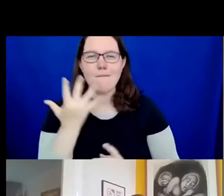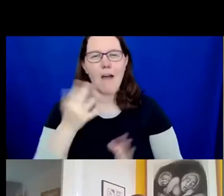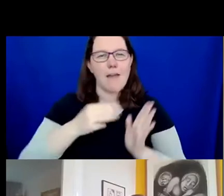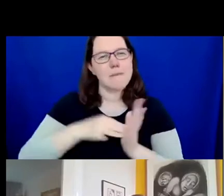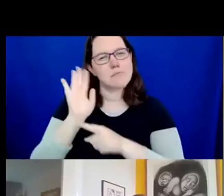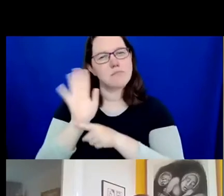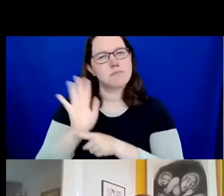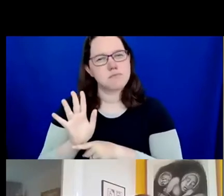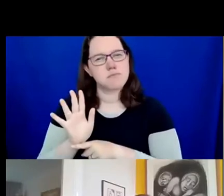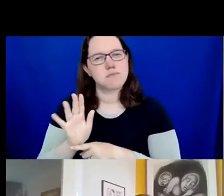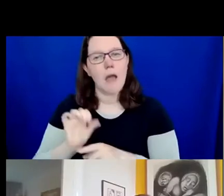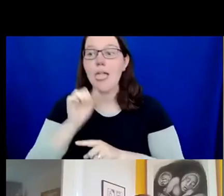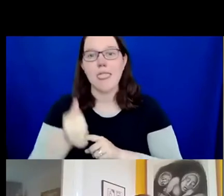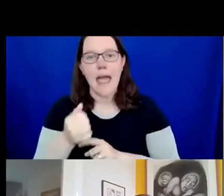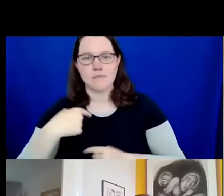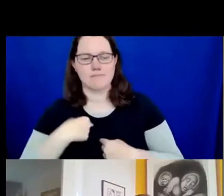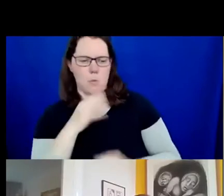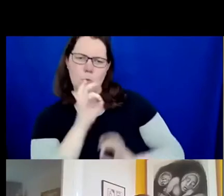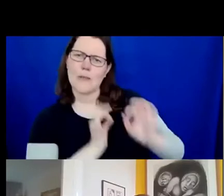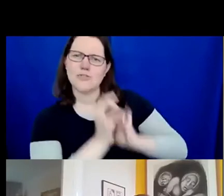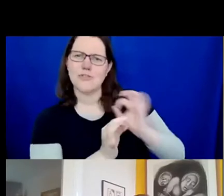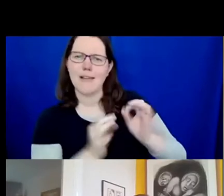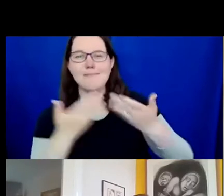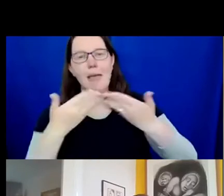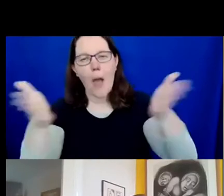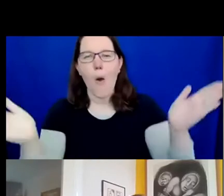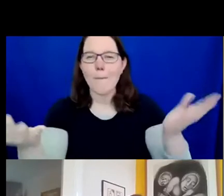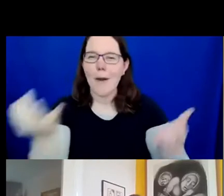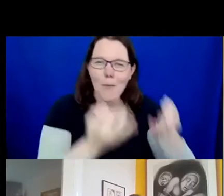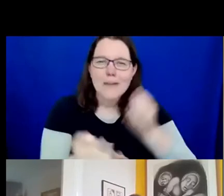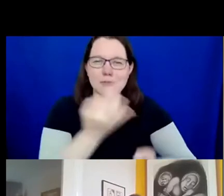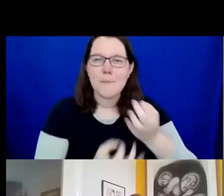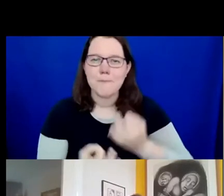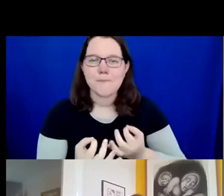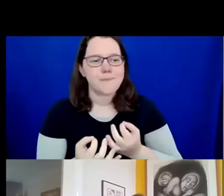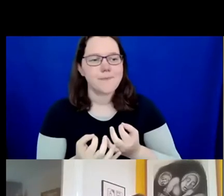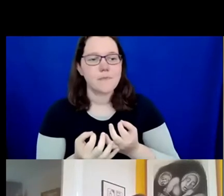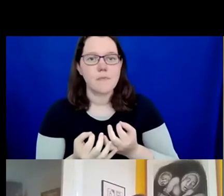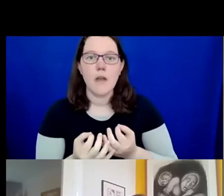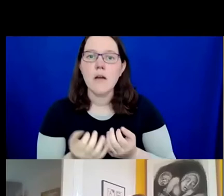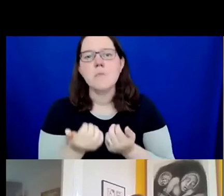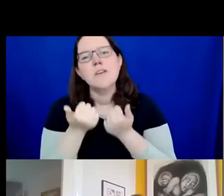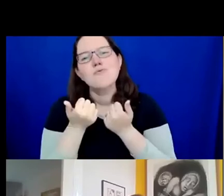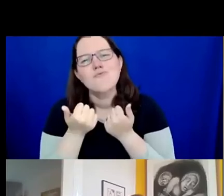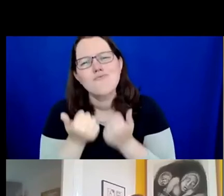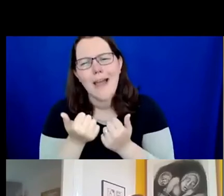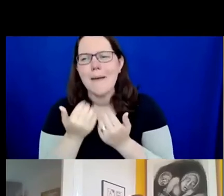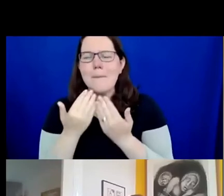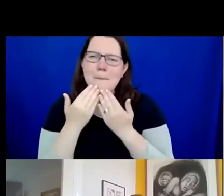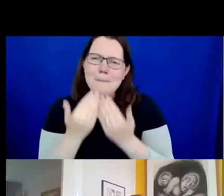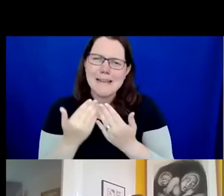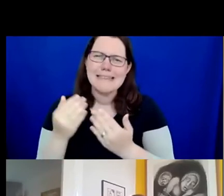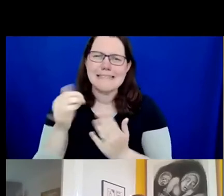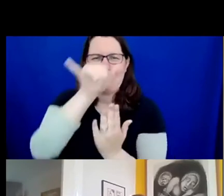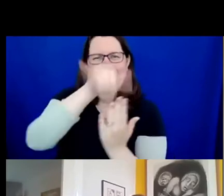from me and then opening it up to the floor. It would be great if you could take also the time to fill out the feedback form.